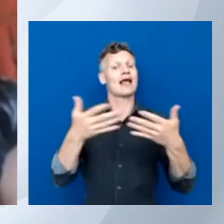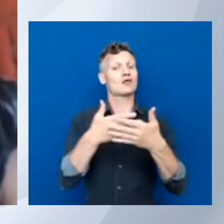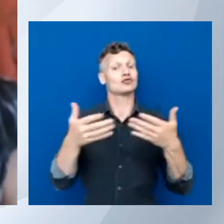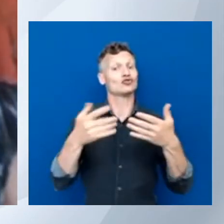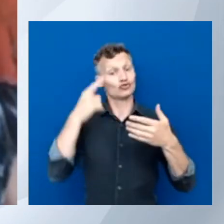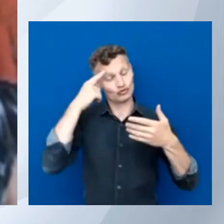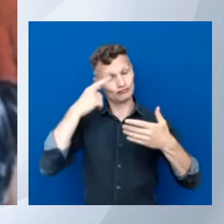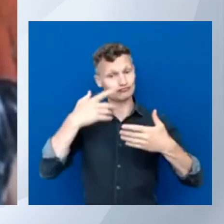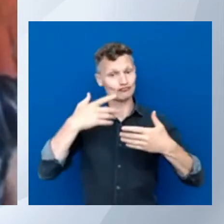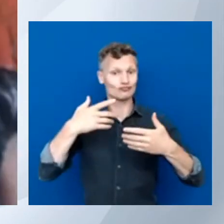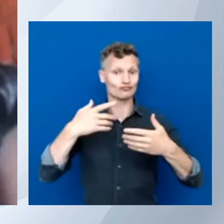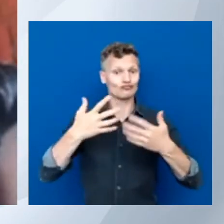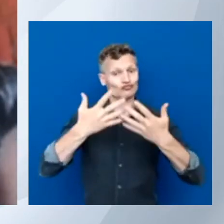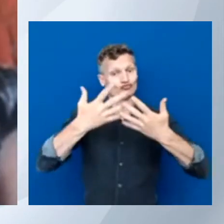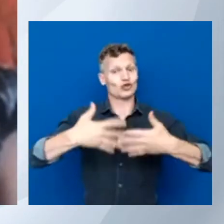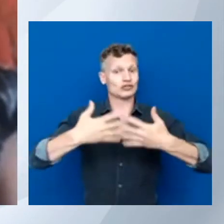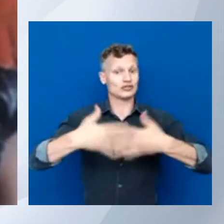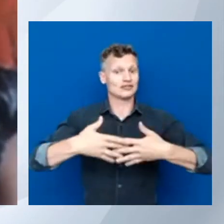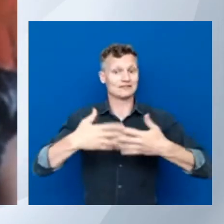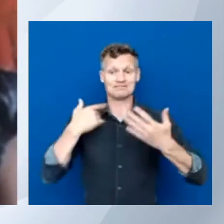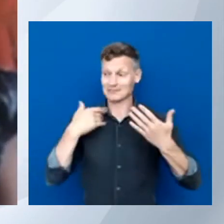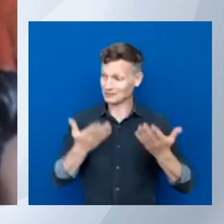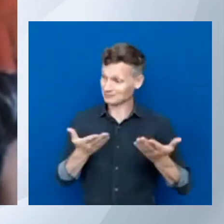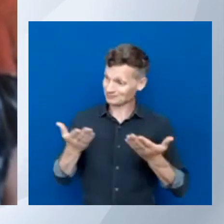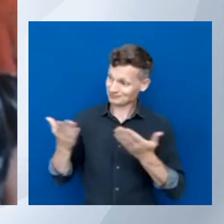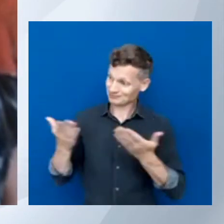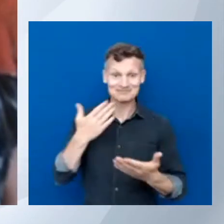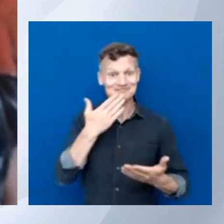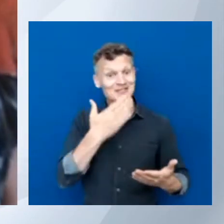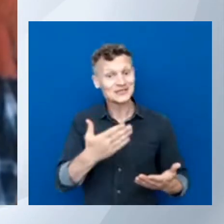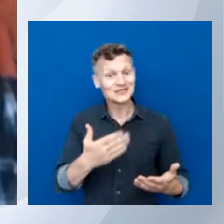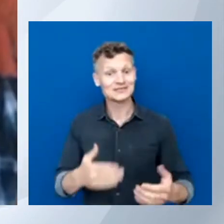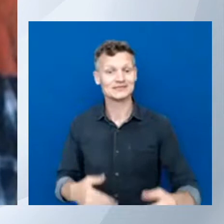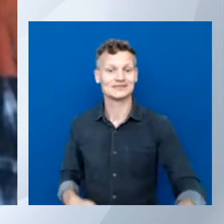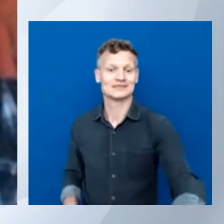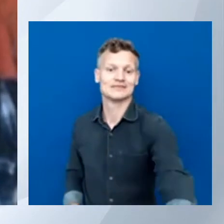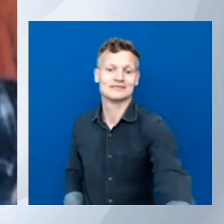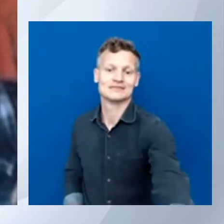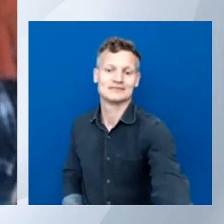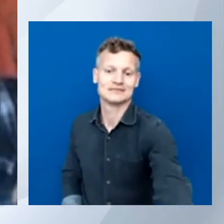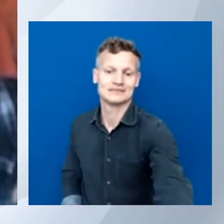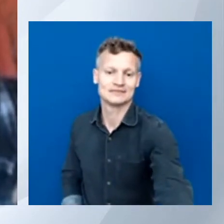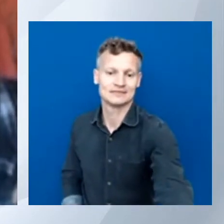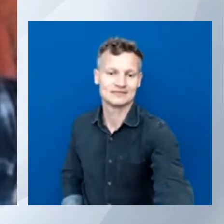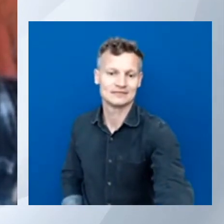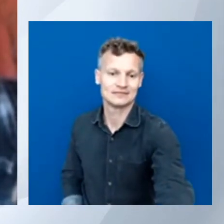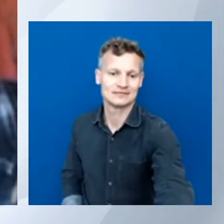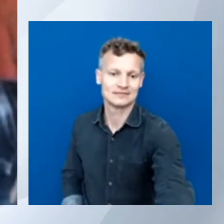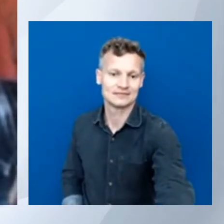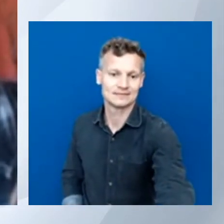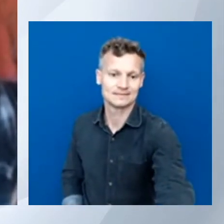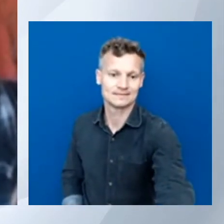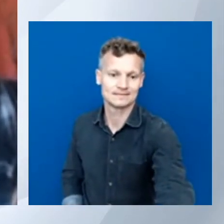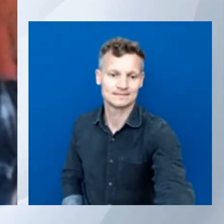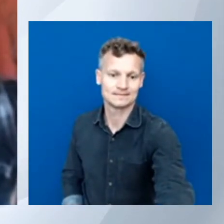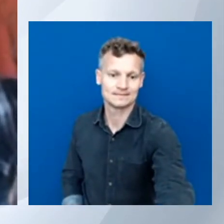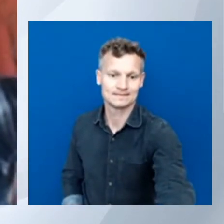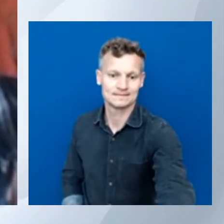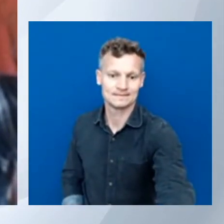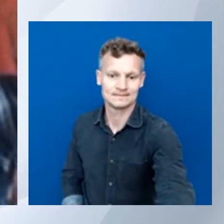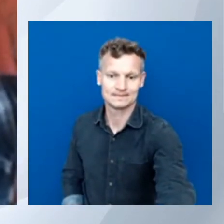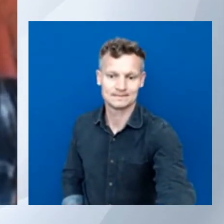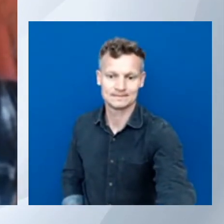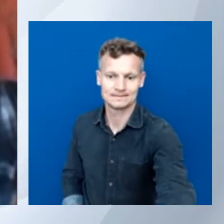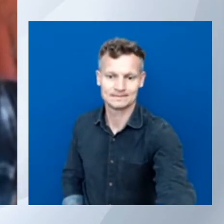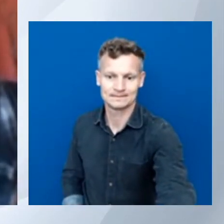session. Thank you. So I'm going to share my screen. So first of all, I am very, very happy that I can be